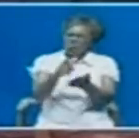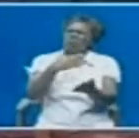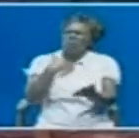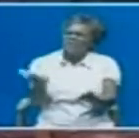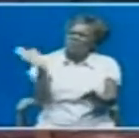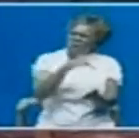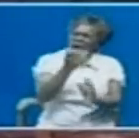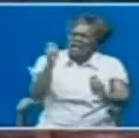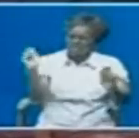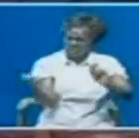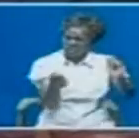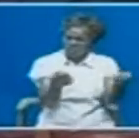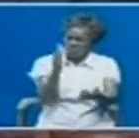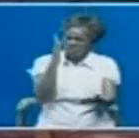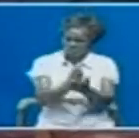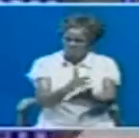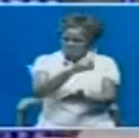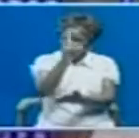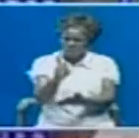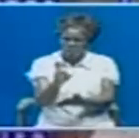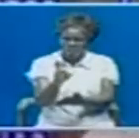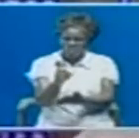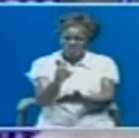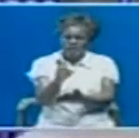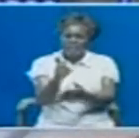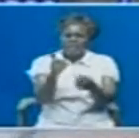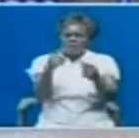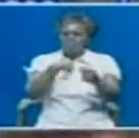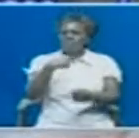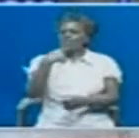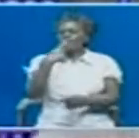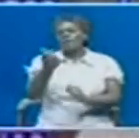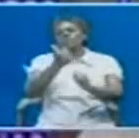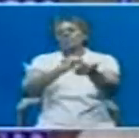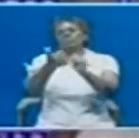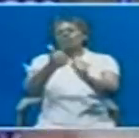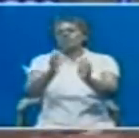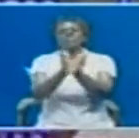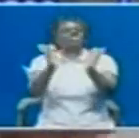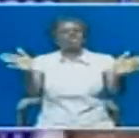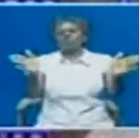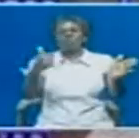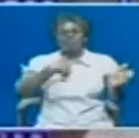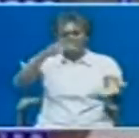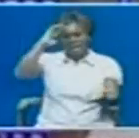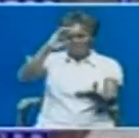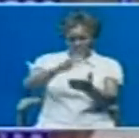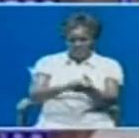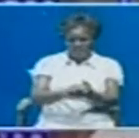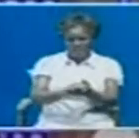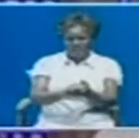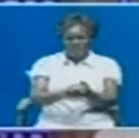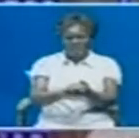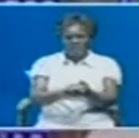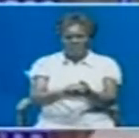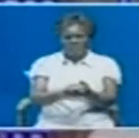to want to be involved? Well, not in cricket per se, but as I said, sports in general. Because I believe, fine, I